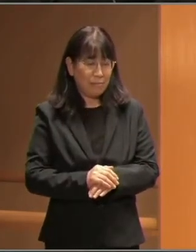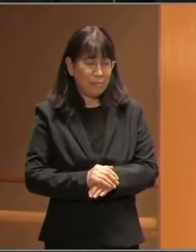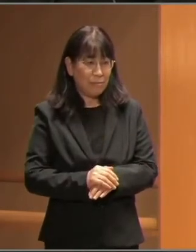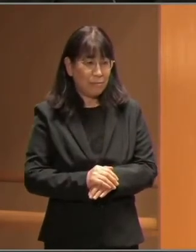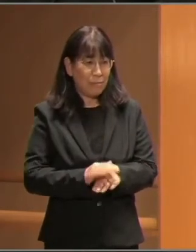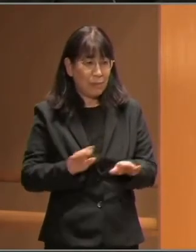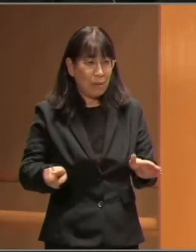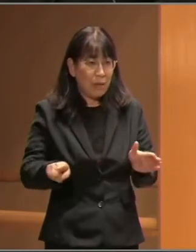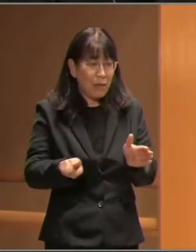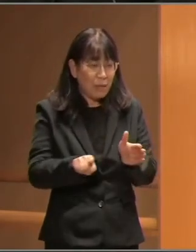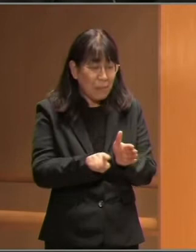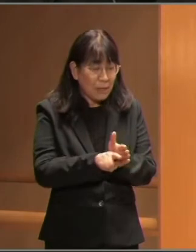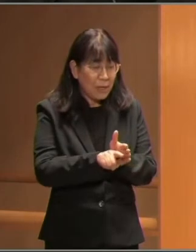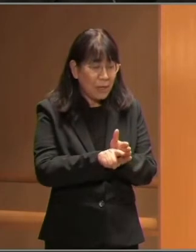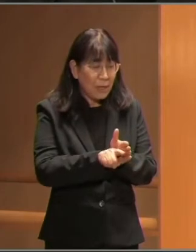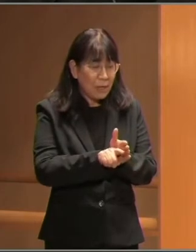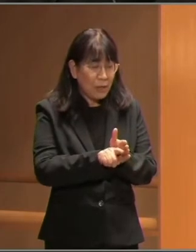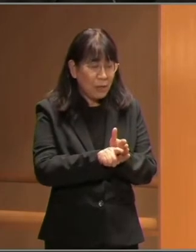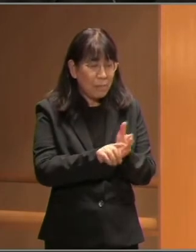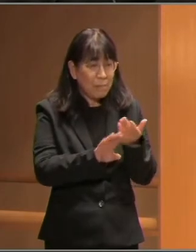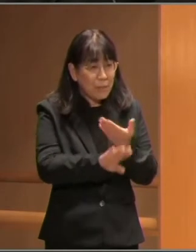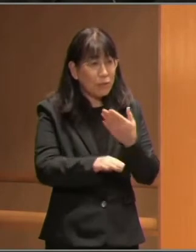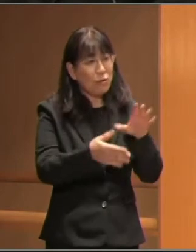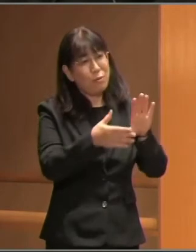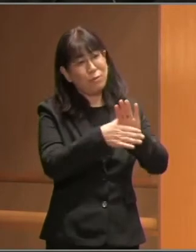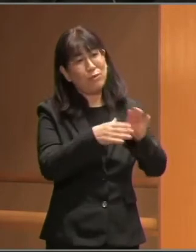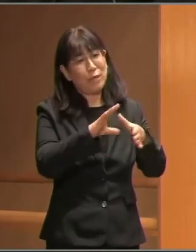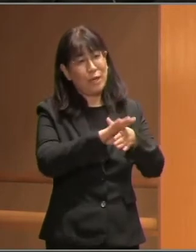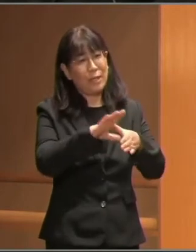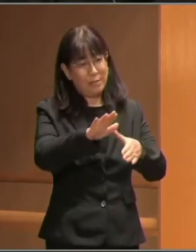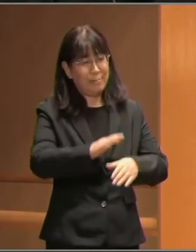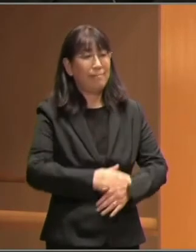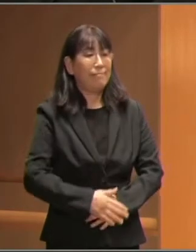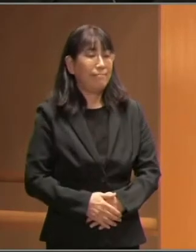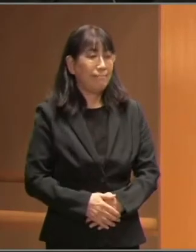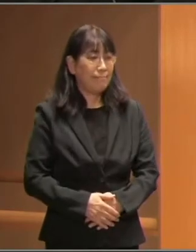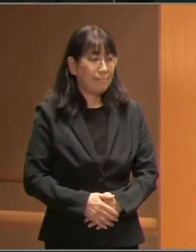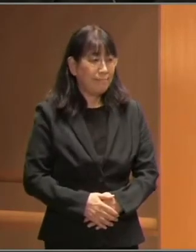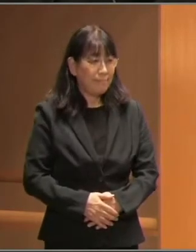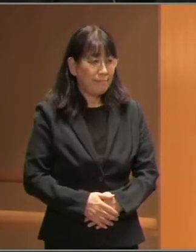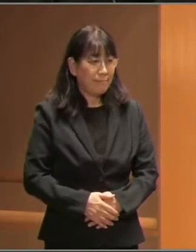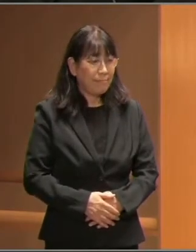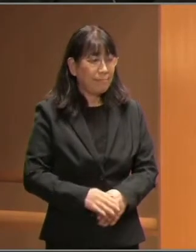have cultivated another culture.